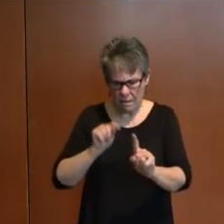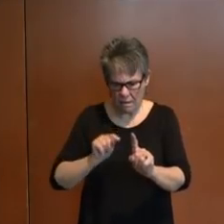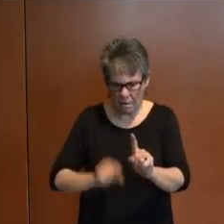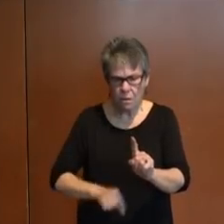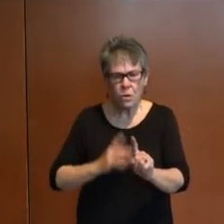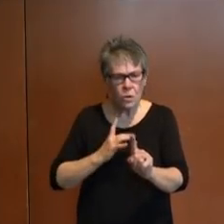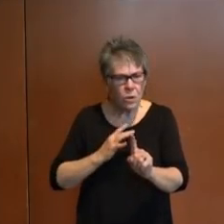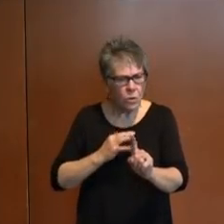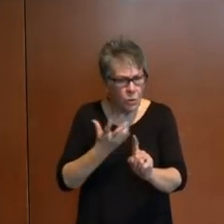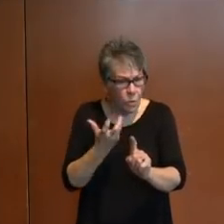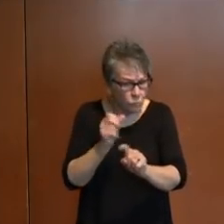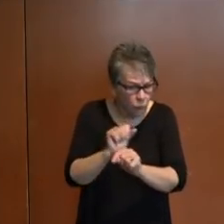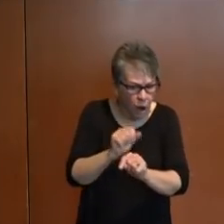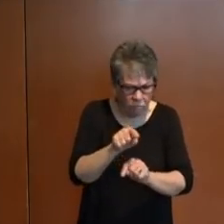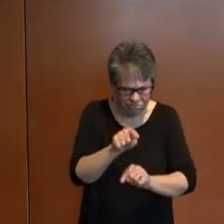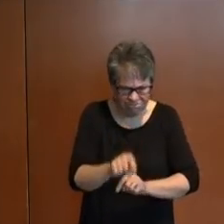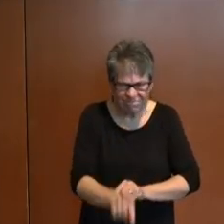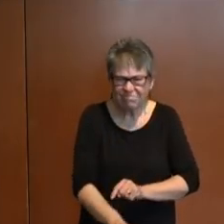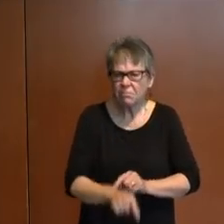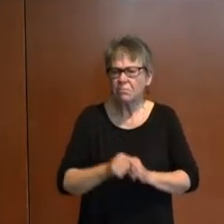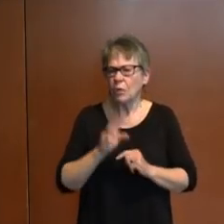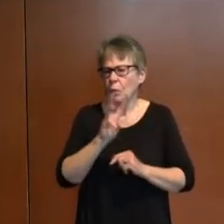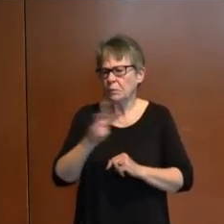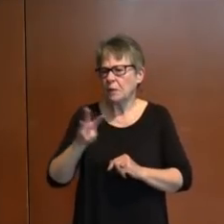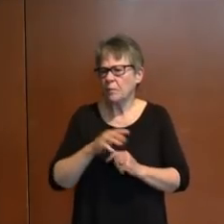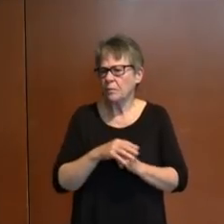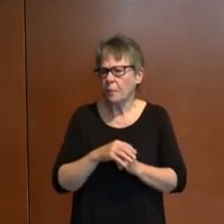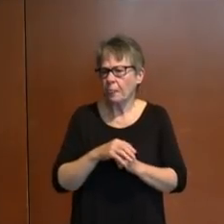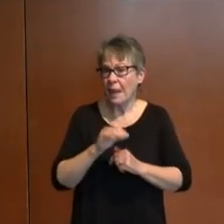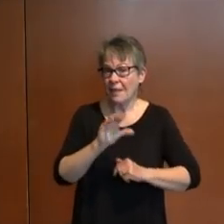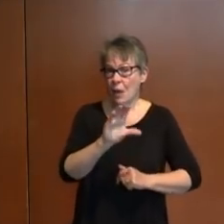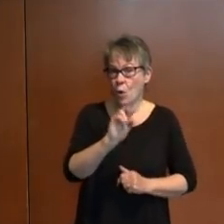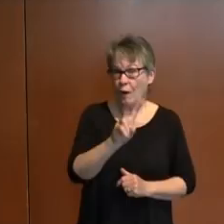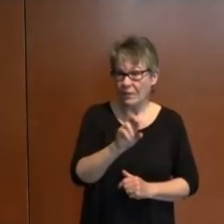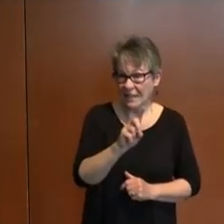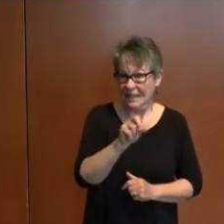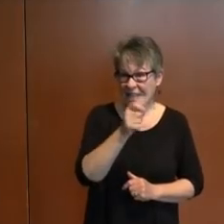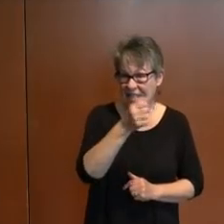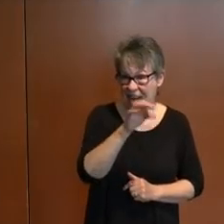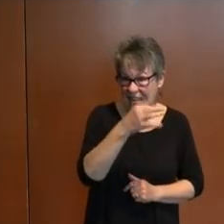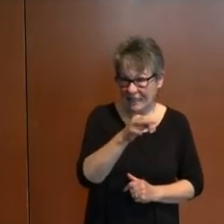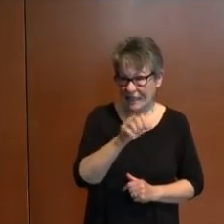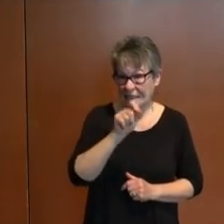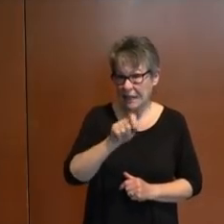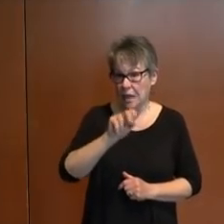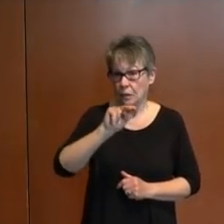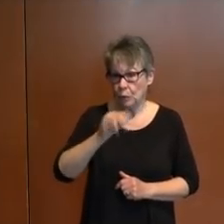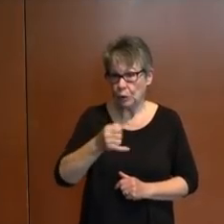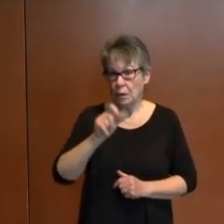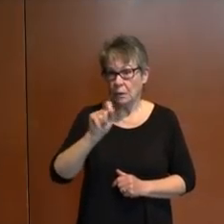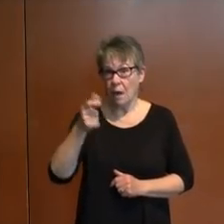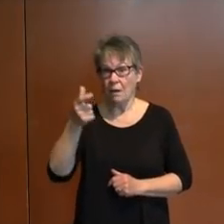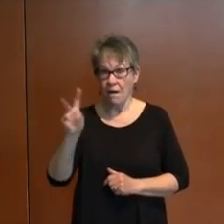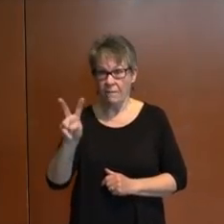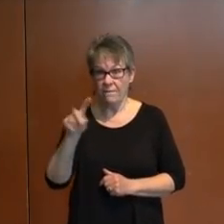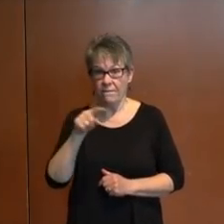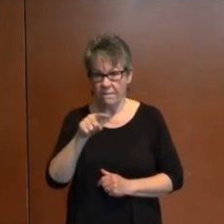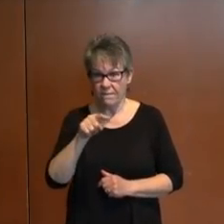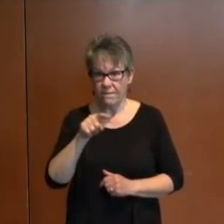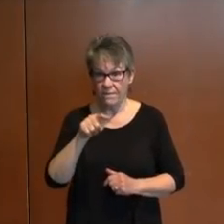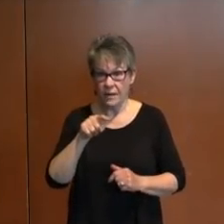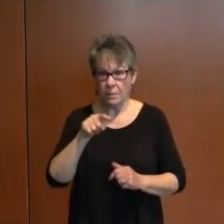covid19.nj.gov. The number of job postings on this site has grown at a pace that I don't think anyone could